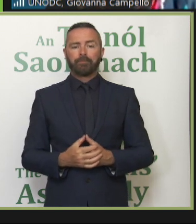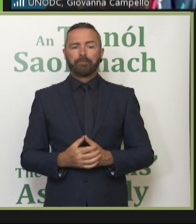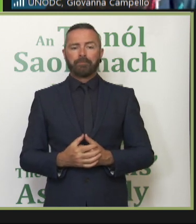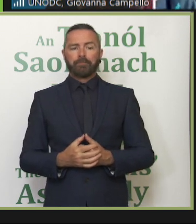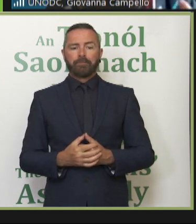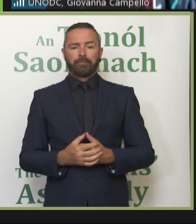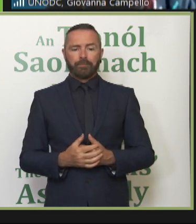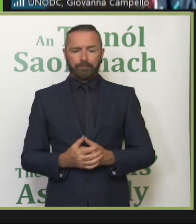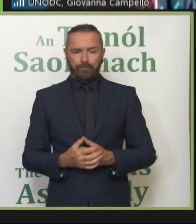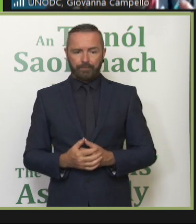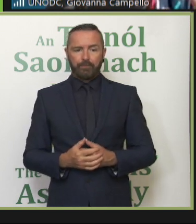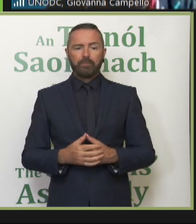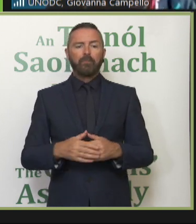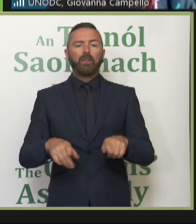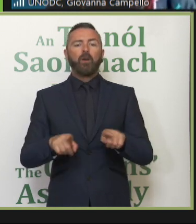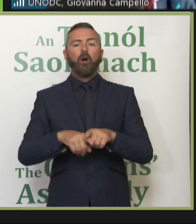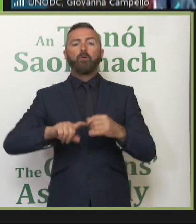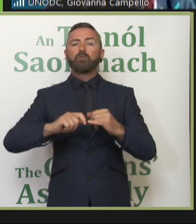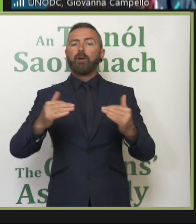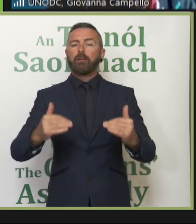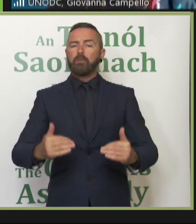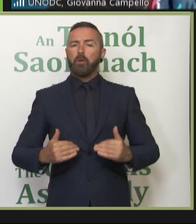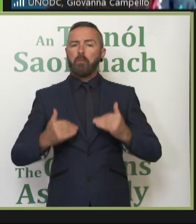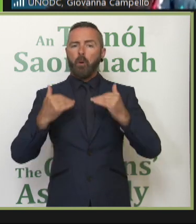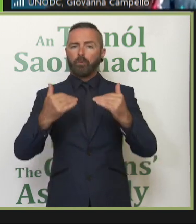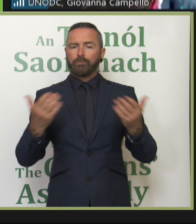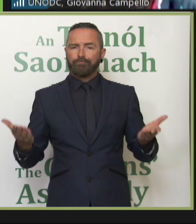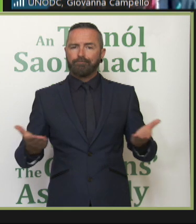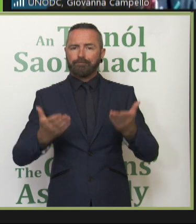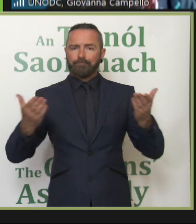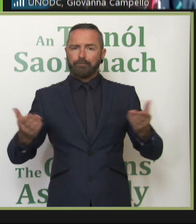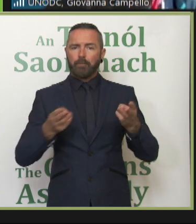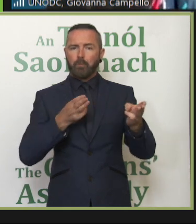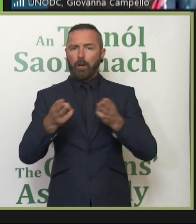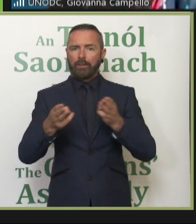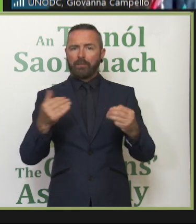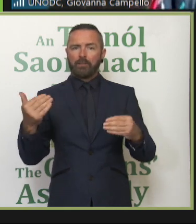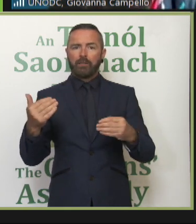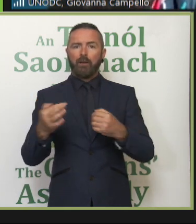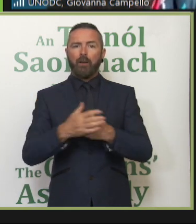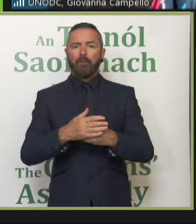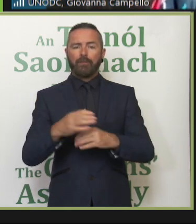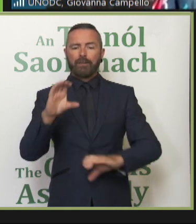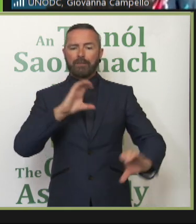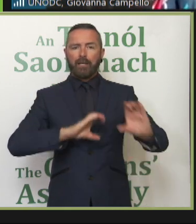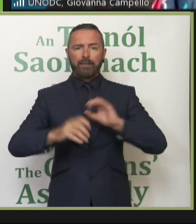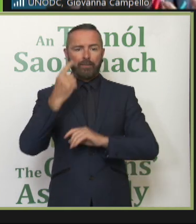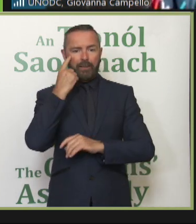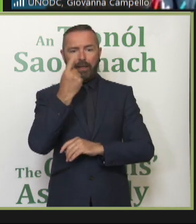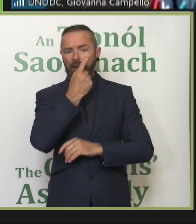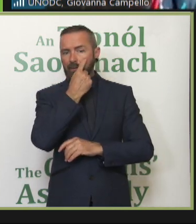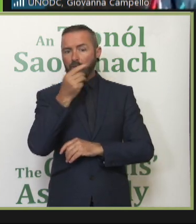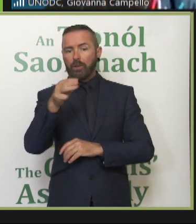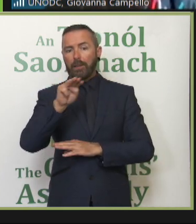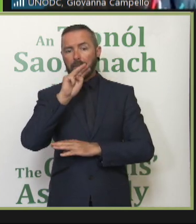And we always promote a practice that is based on scientific evidence, so which means interventions that are